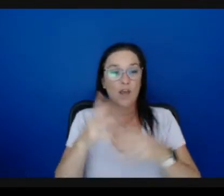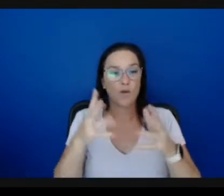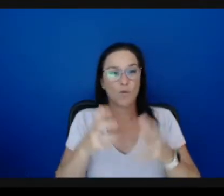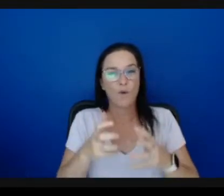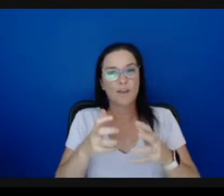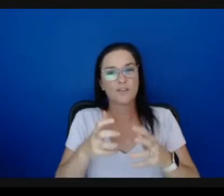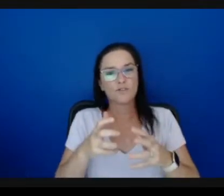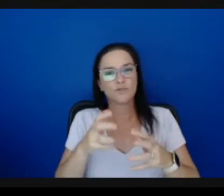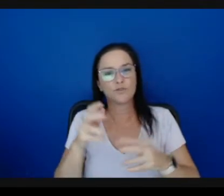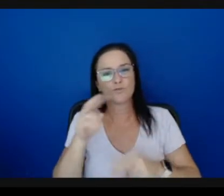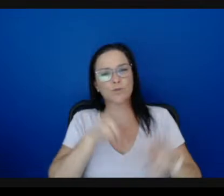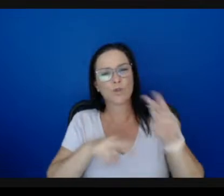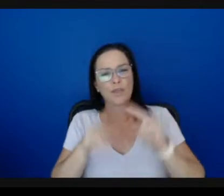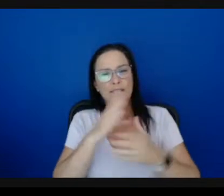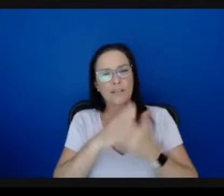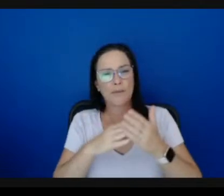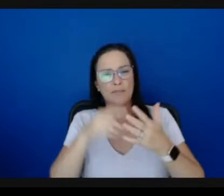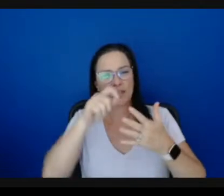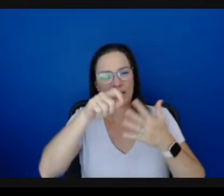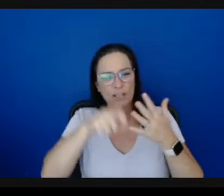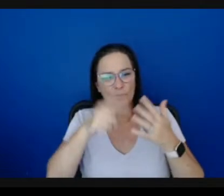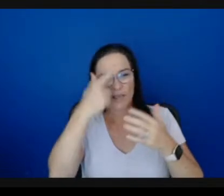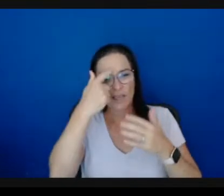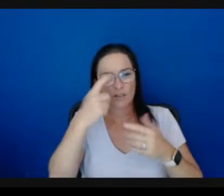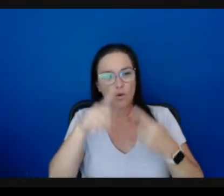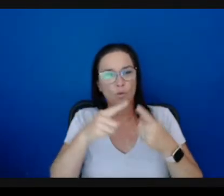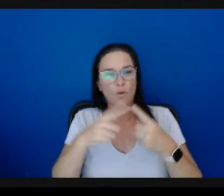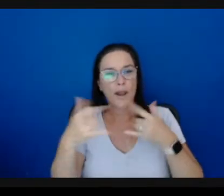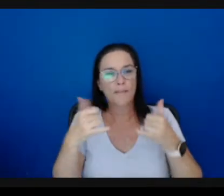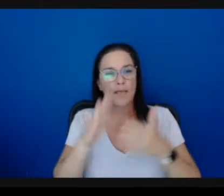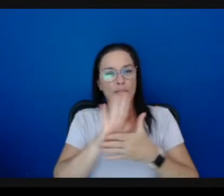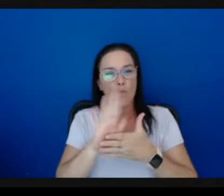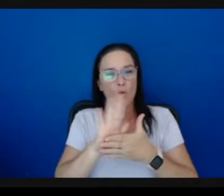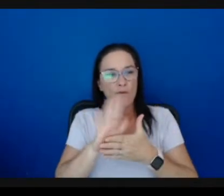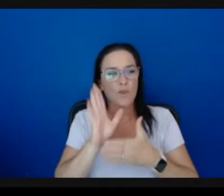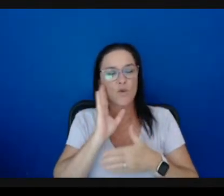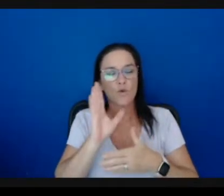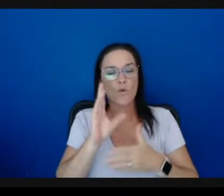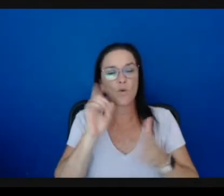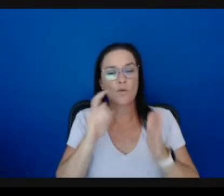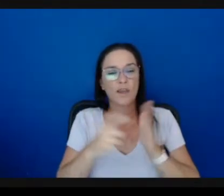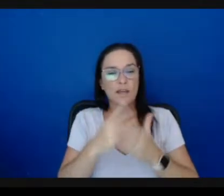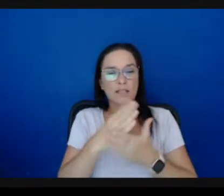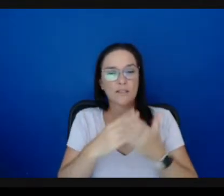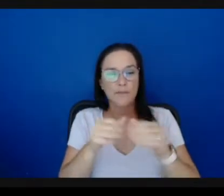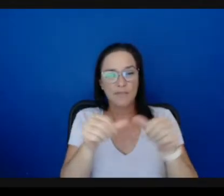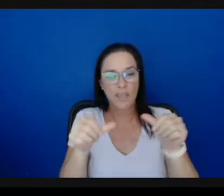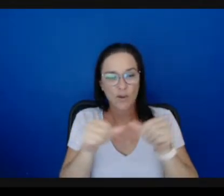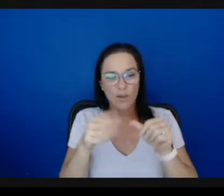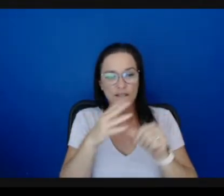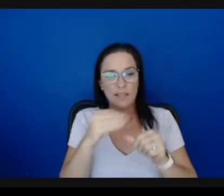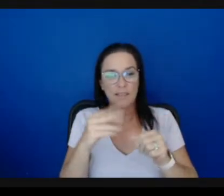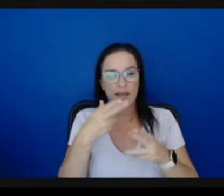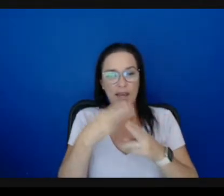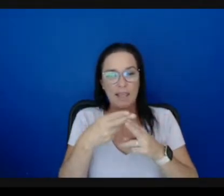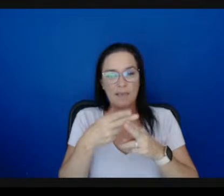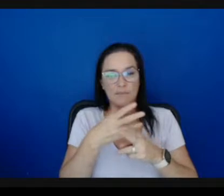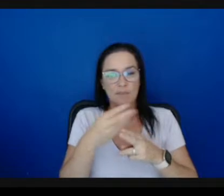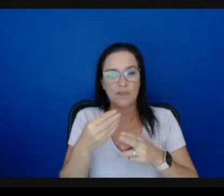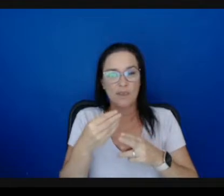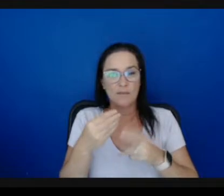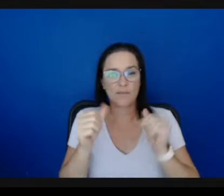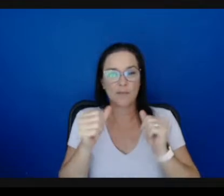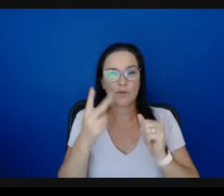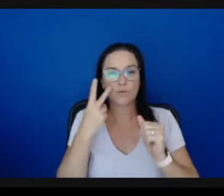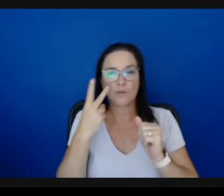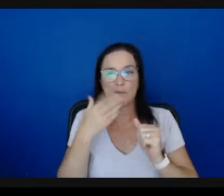of these details because when I play this movie, you'll recognize some of these areas and some of the names, and hopefully it goes together a little bit better for you